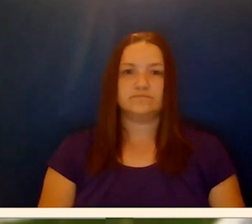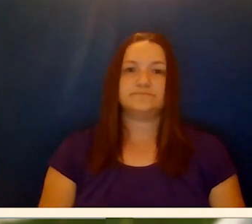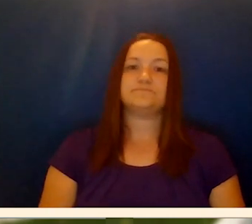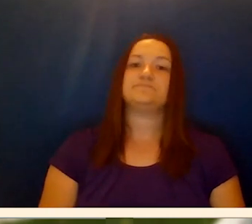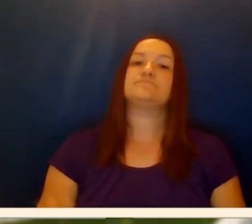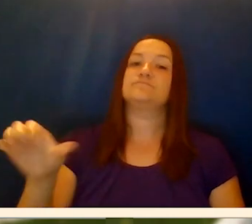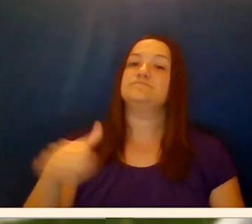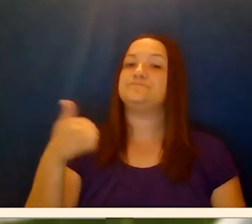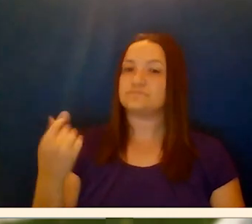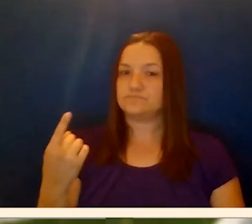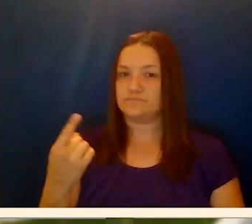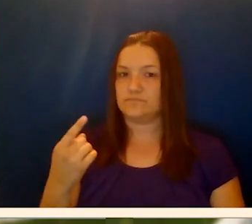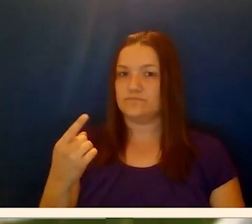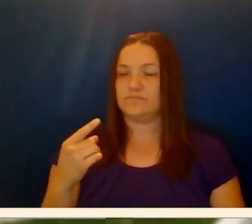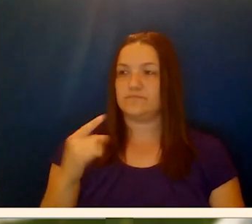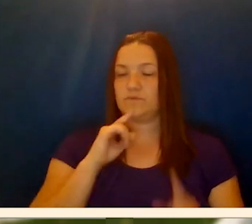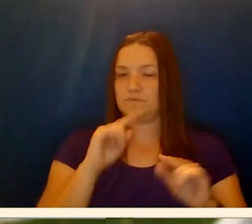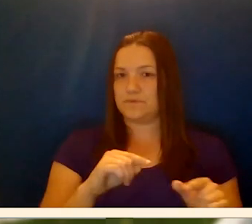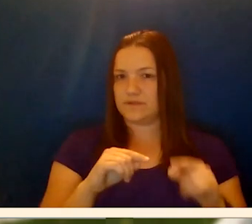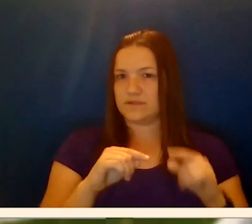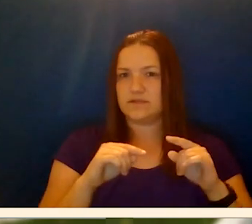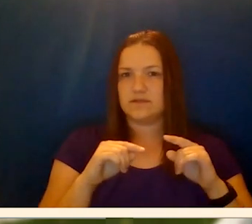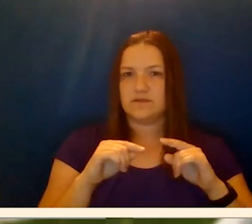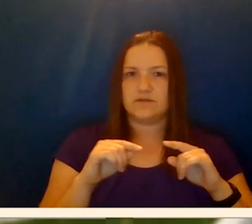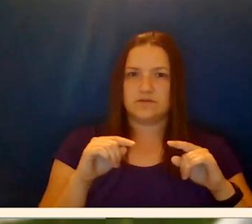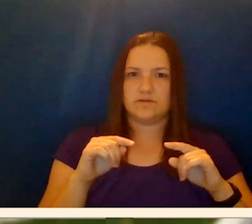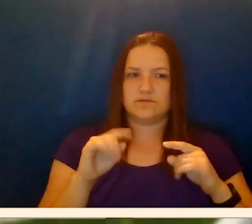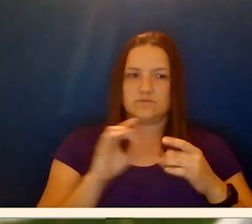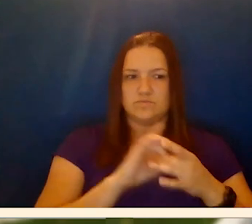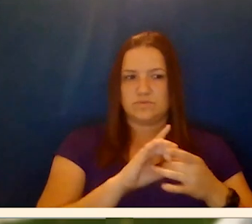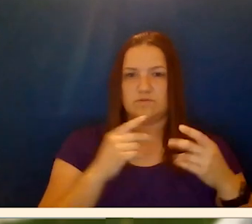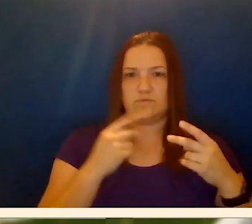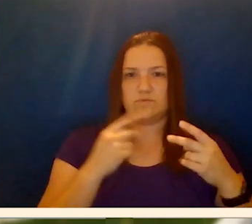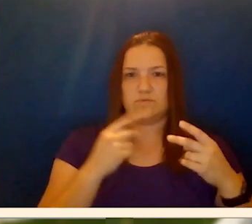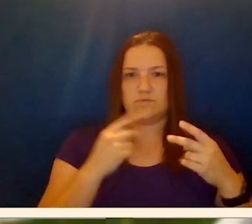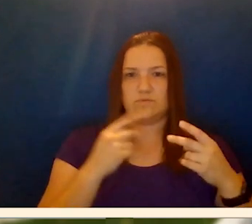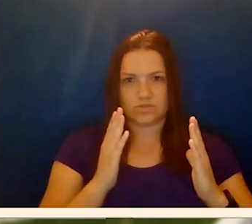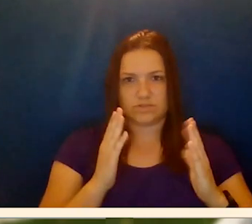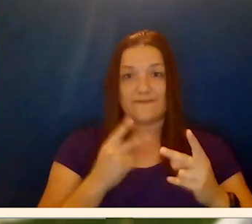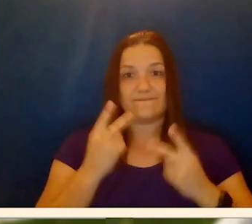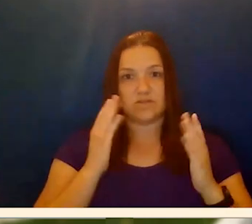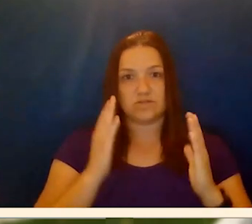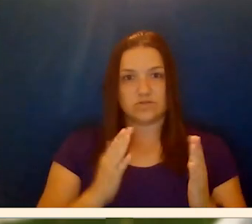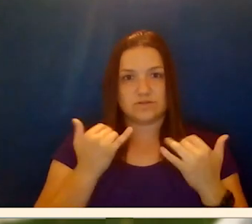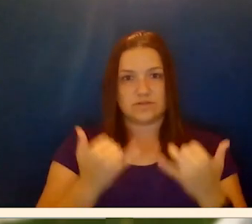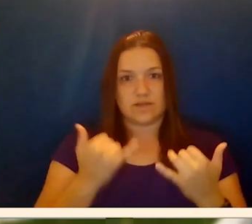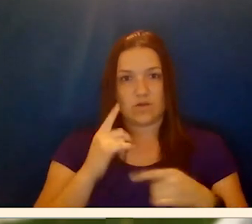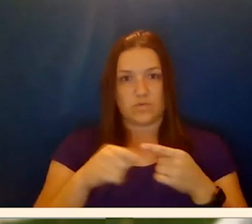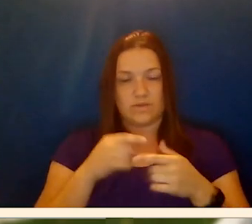was relative to visitors. So visitors must now, when they enter the hospital, provide proof